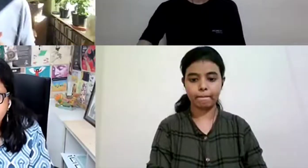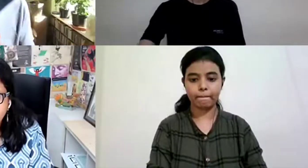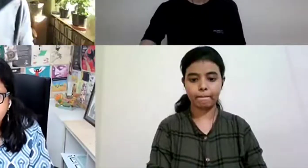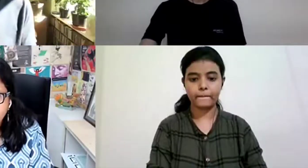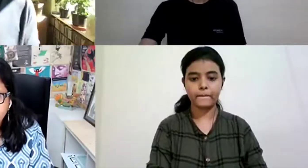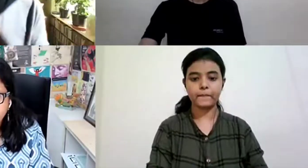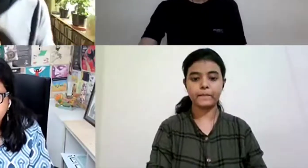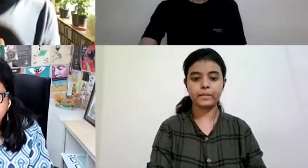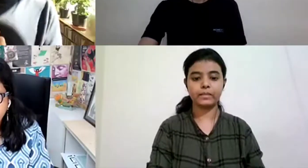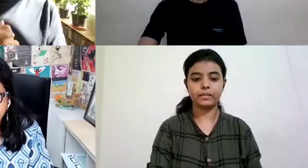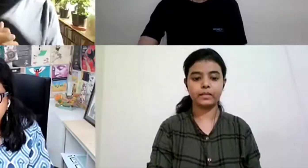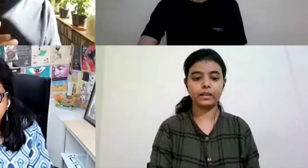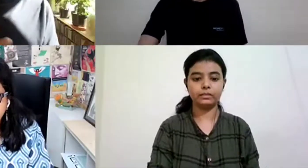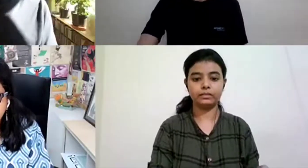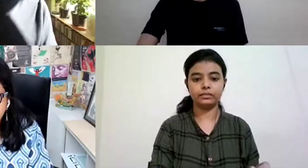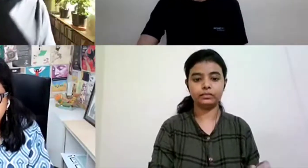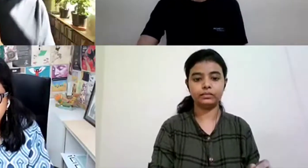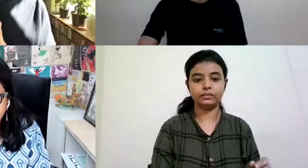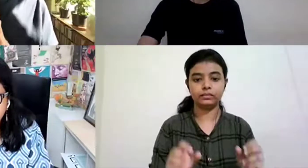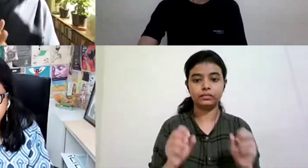All right.